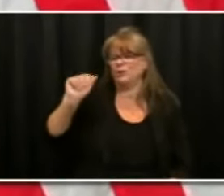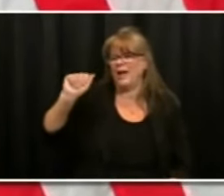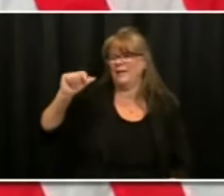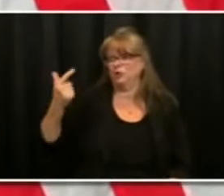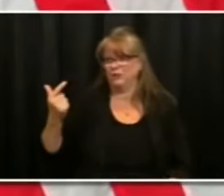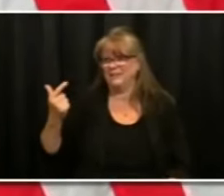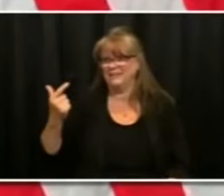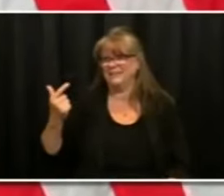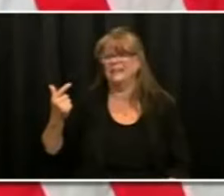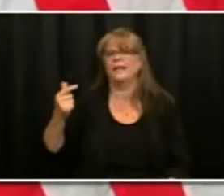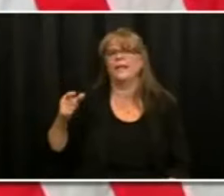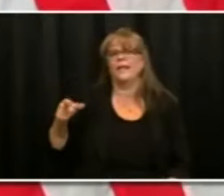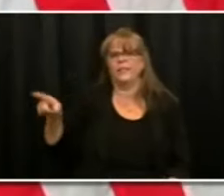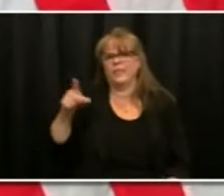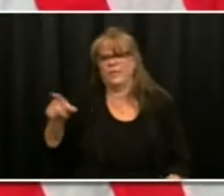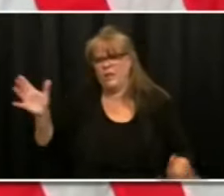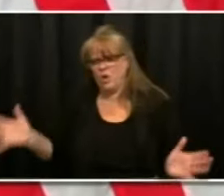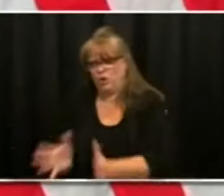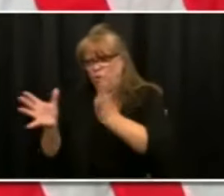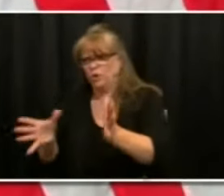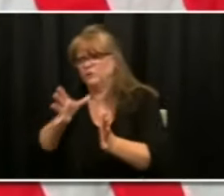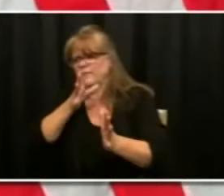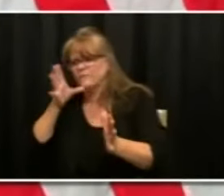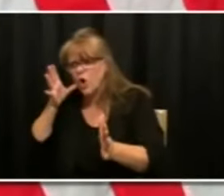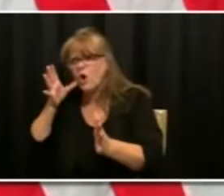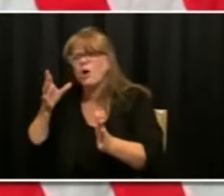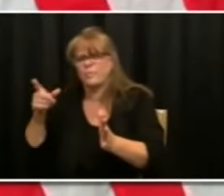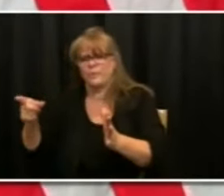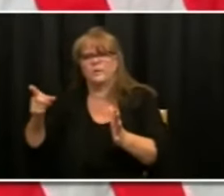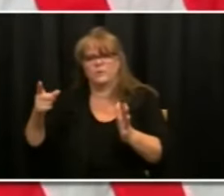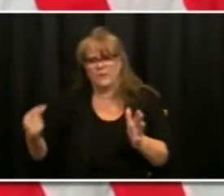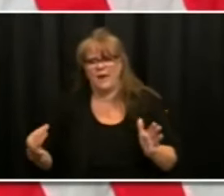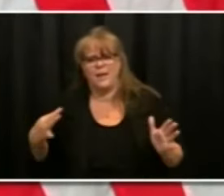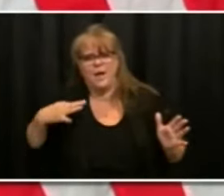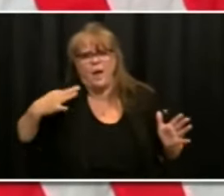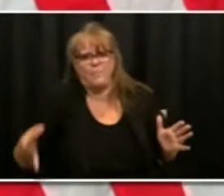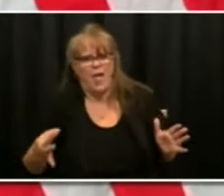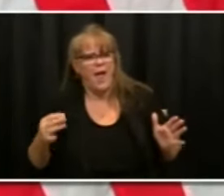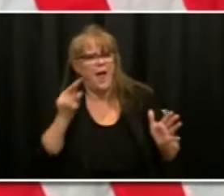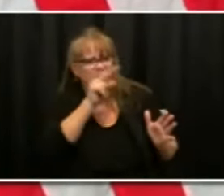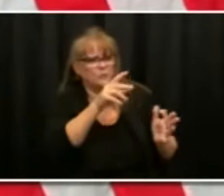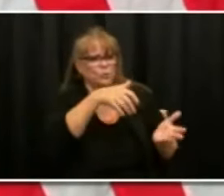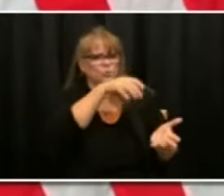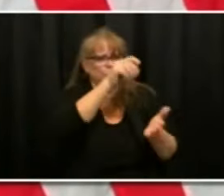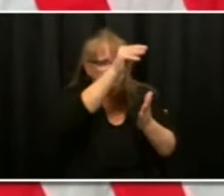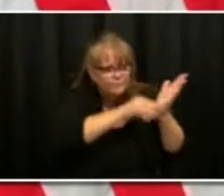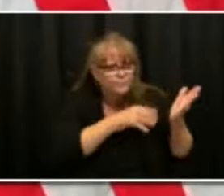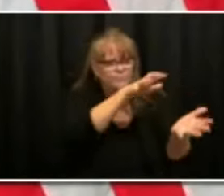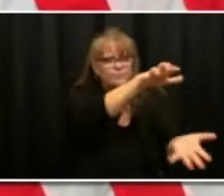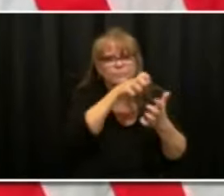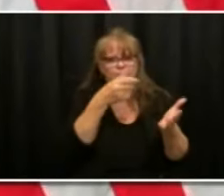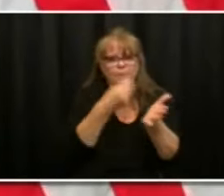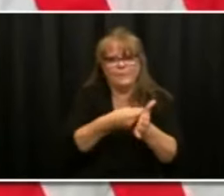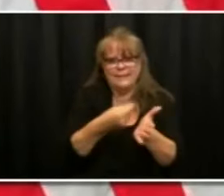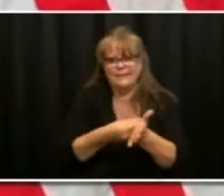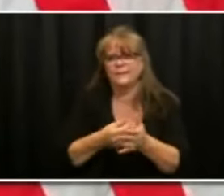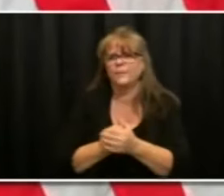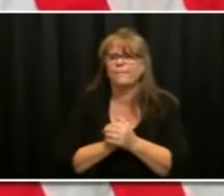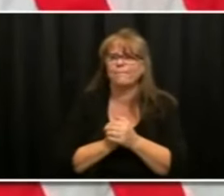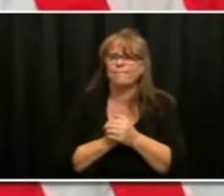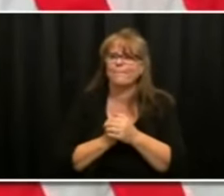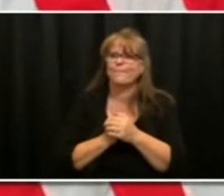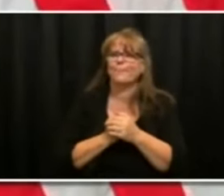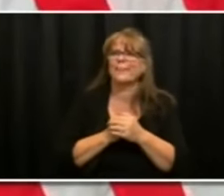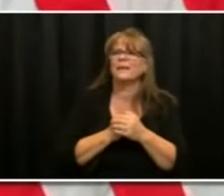ranchers. So look, these numbers that we've shown you on coronavirus are not going to change magically on their